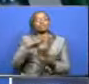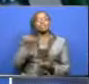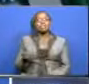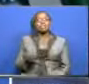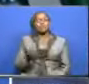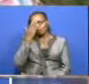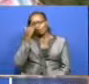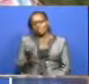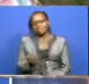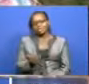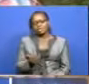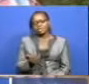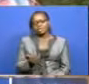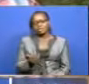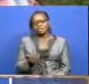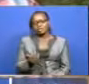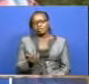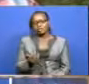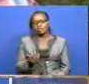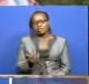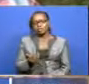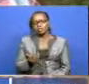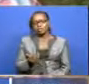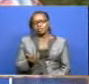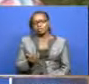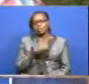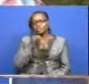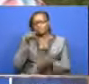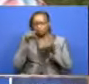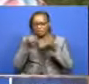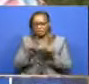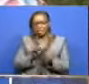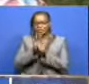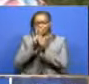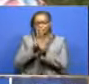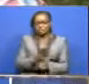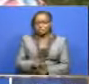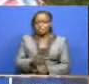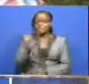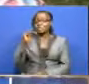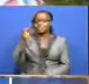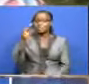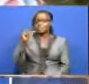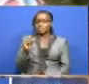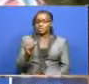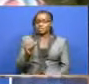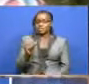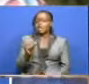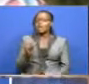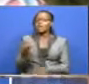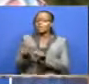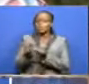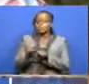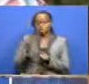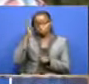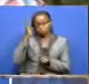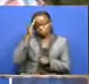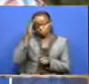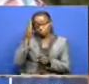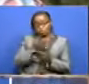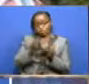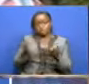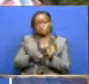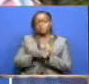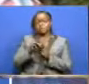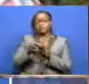me? They should not try to intimidate the MCAs. And they should know that the MCAs are mature people. It